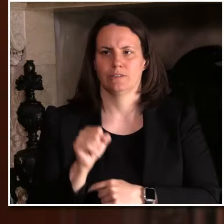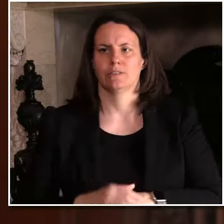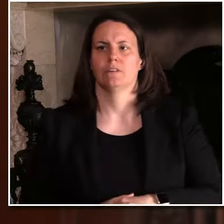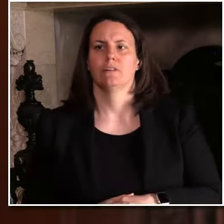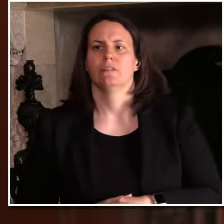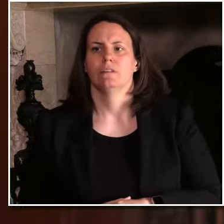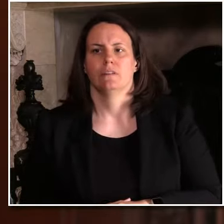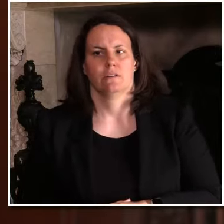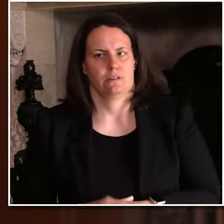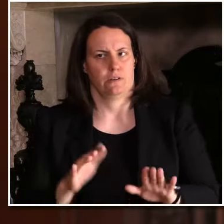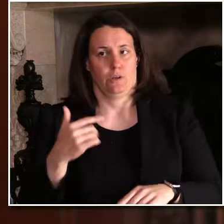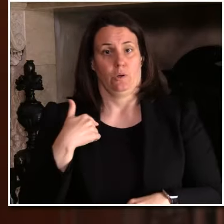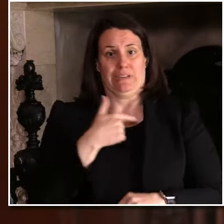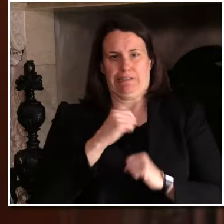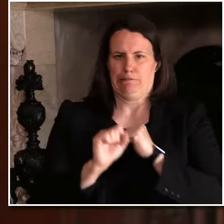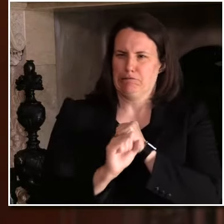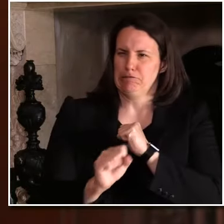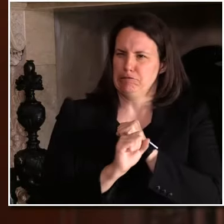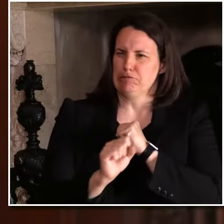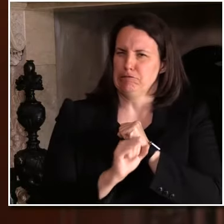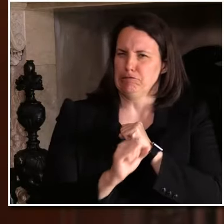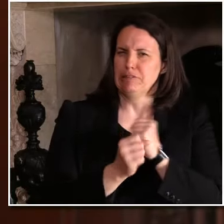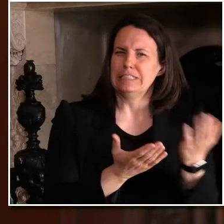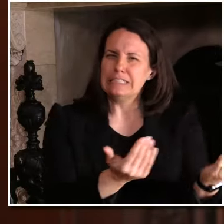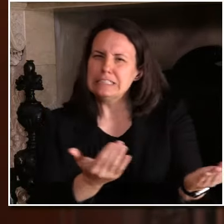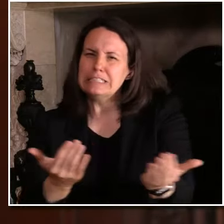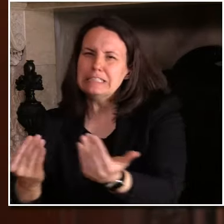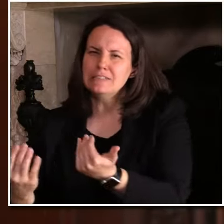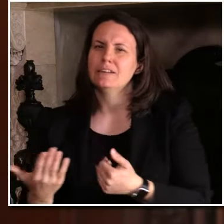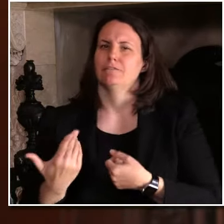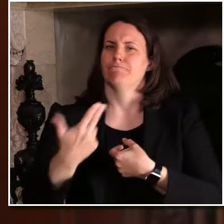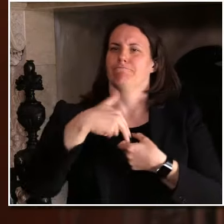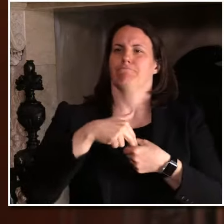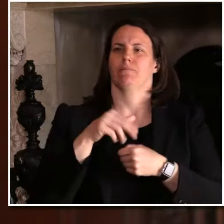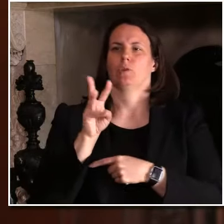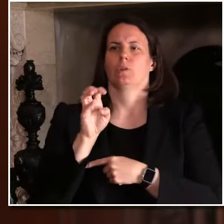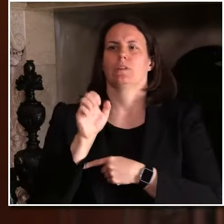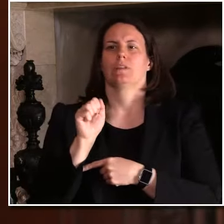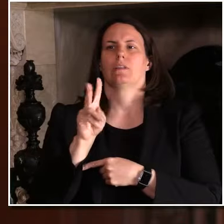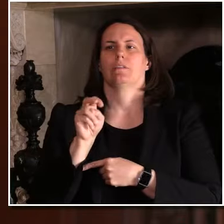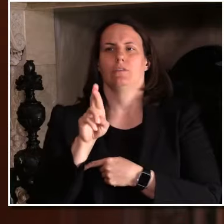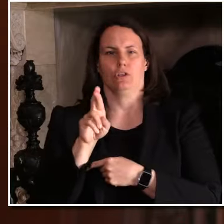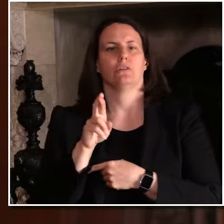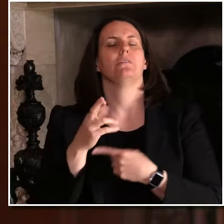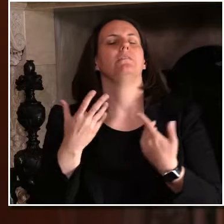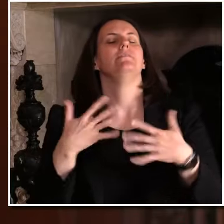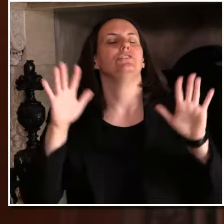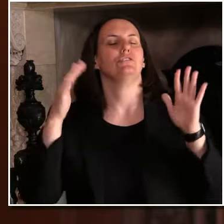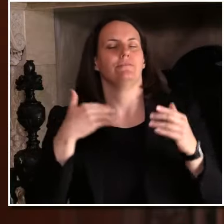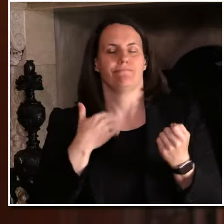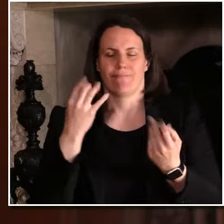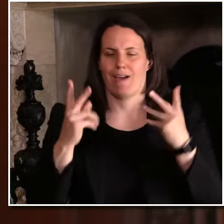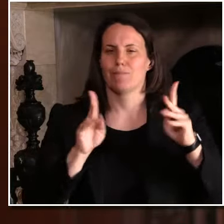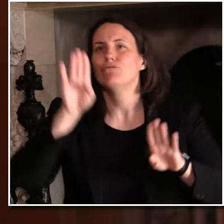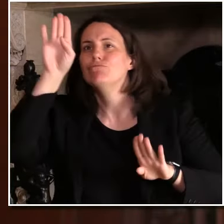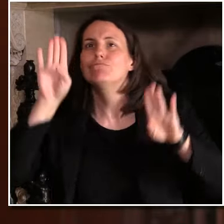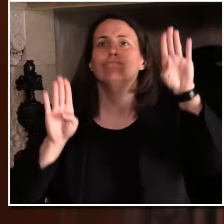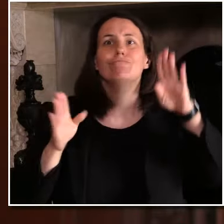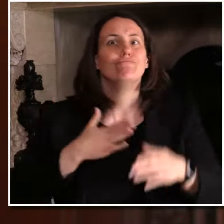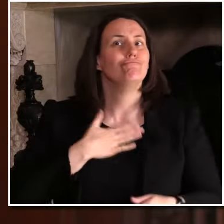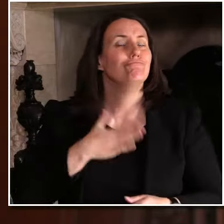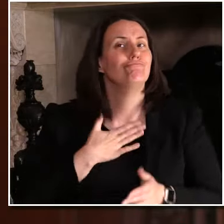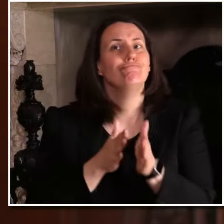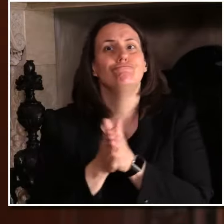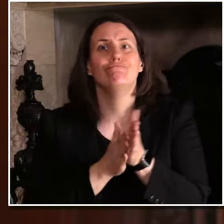have registered to volunteer. These folks will allow us to provide support to communities such as the 25 people who